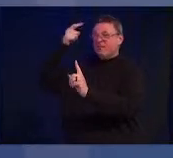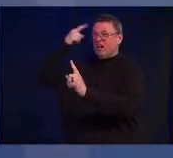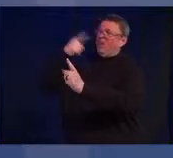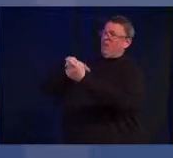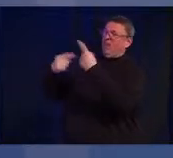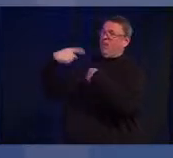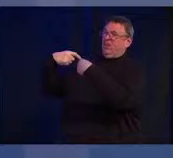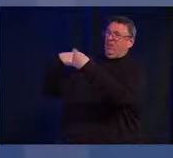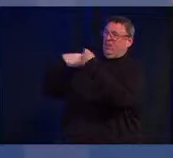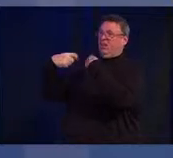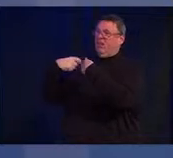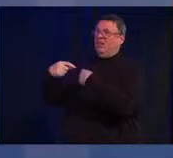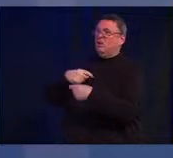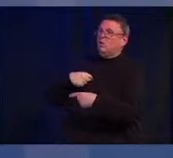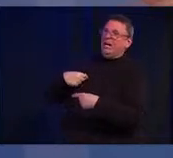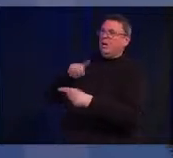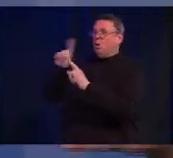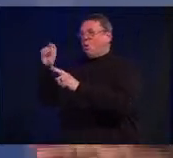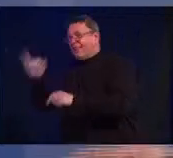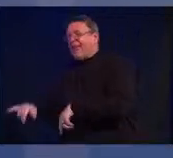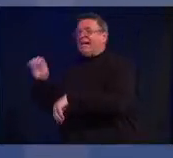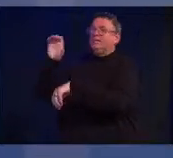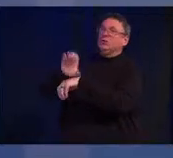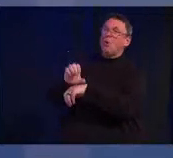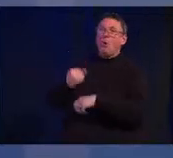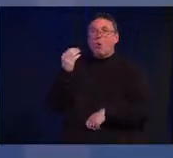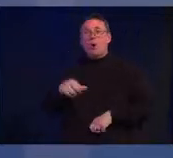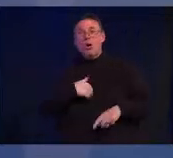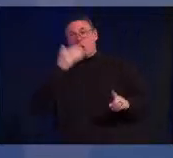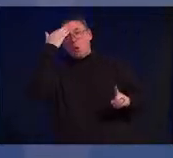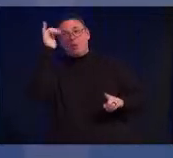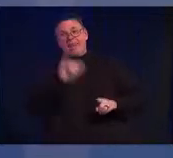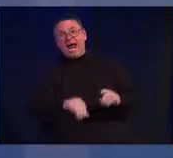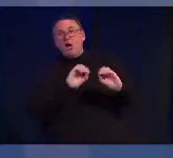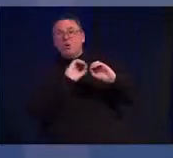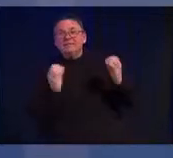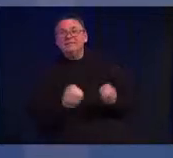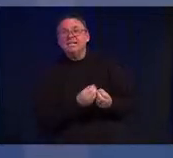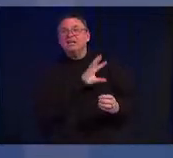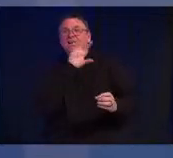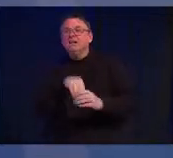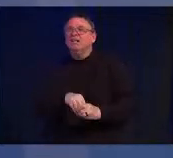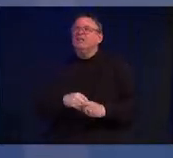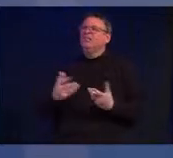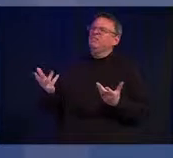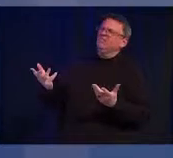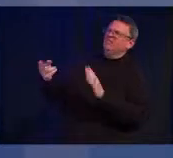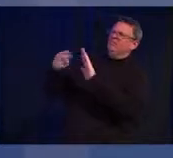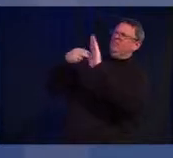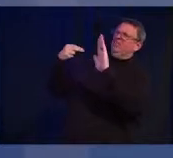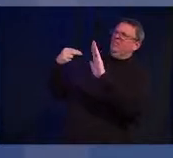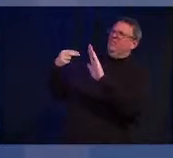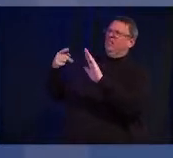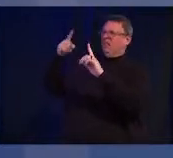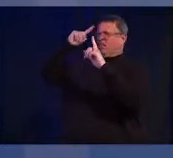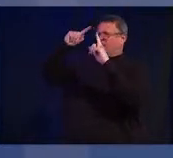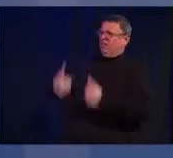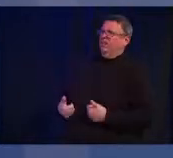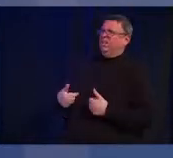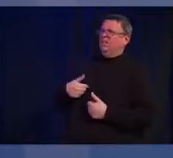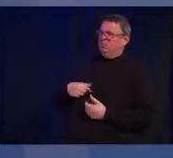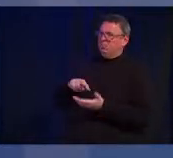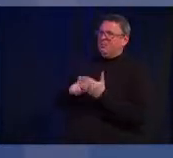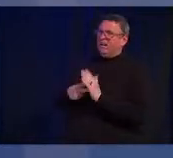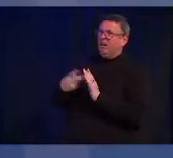go to this church or we're a member of that organization, that we have a mental defect and therefore they need to take our